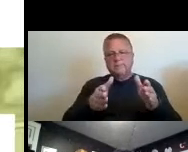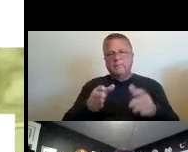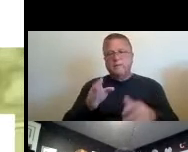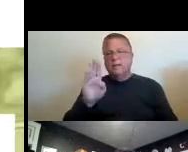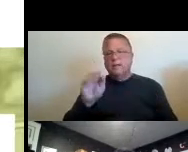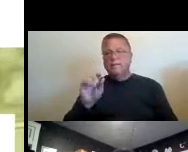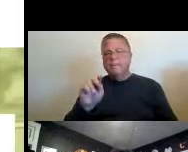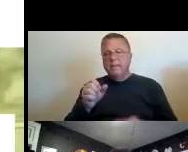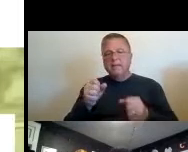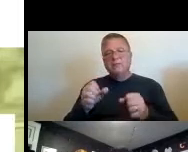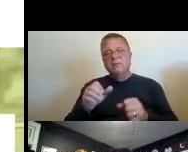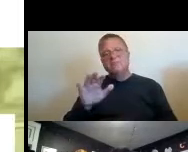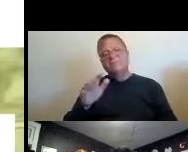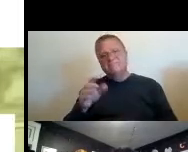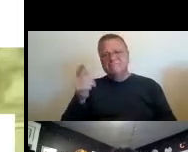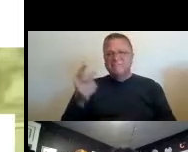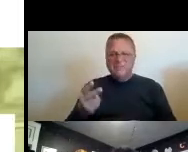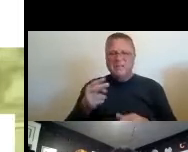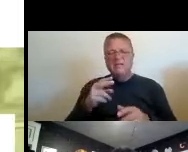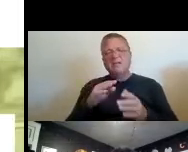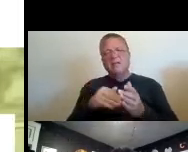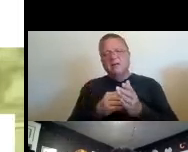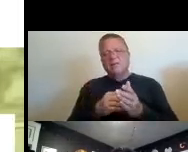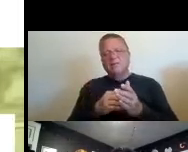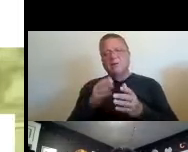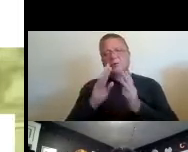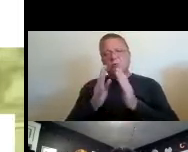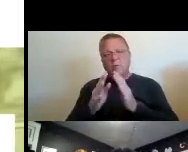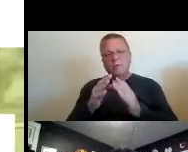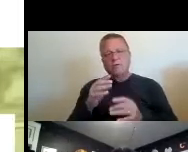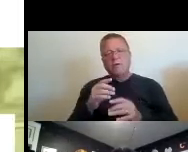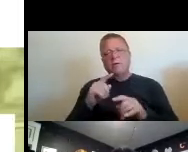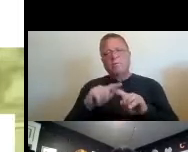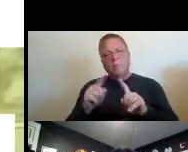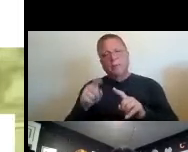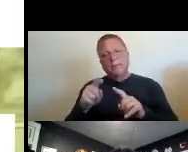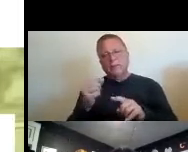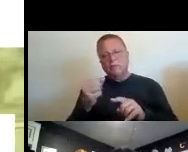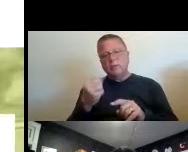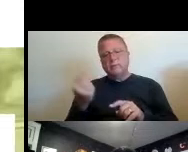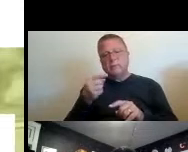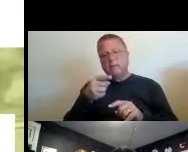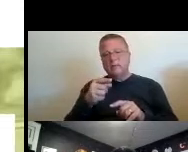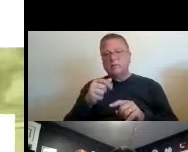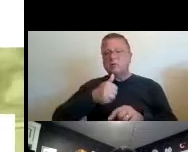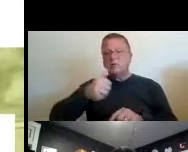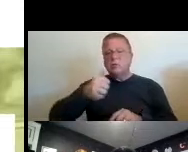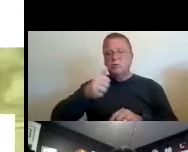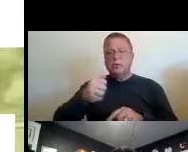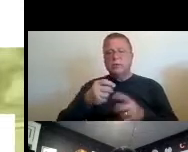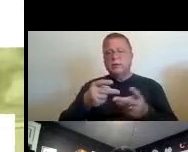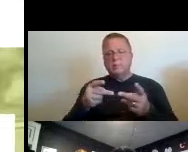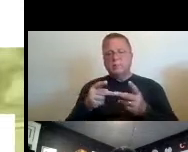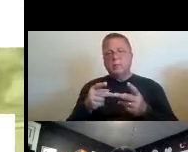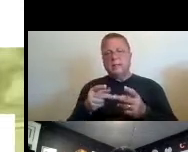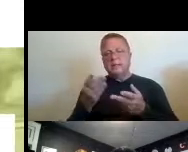moderate traffic. So there's still, traffic volumes that need to be accommodated there. It is also a transit corridor. There's transit service